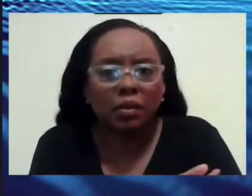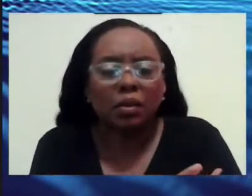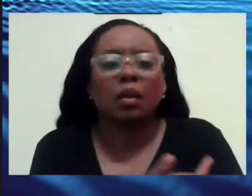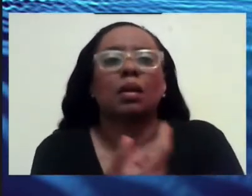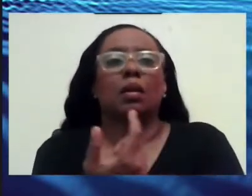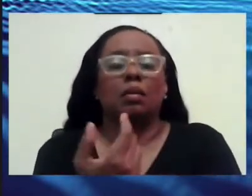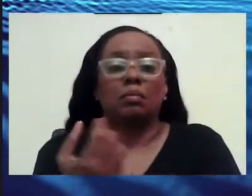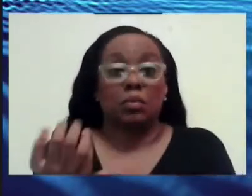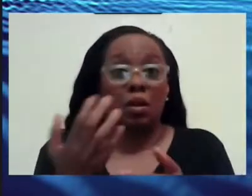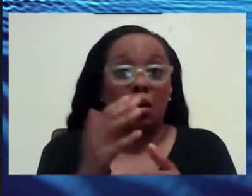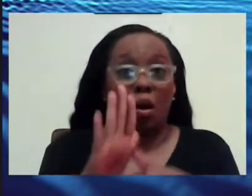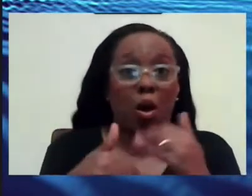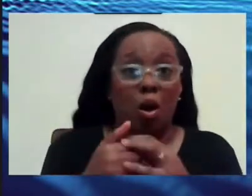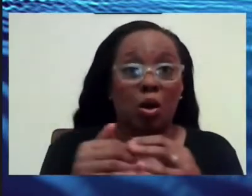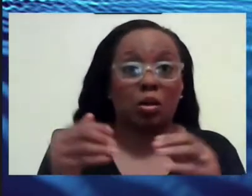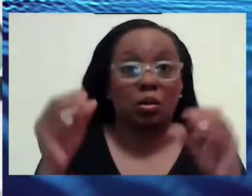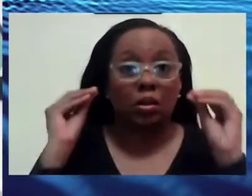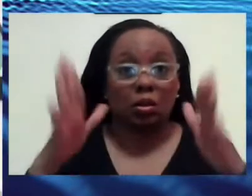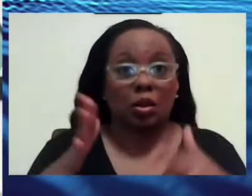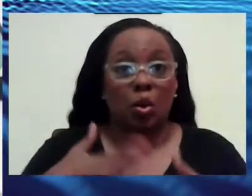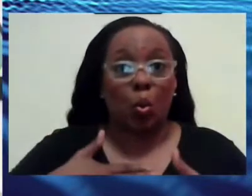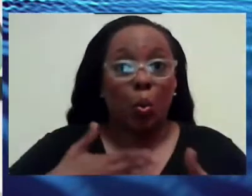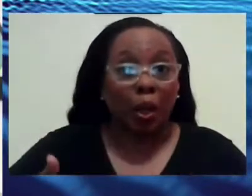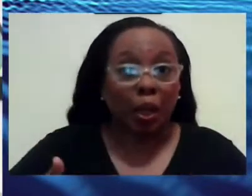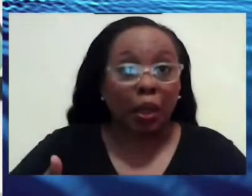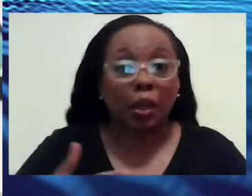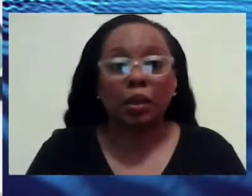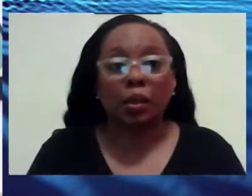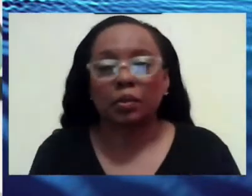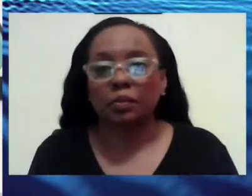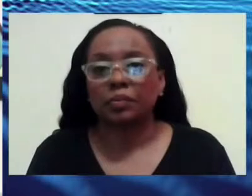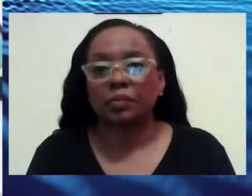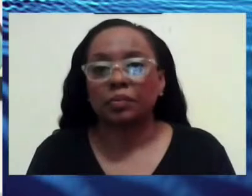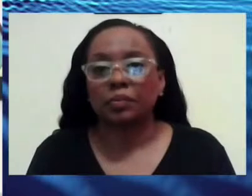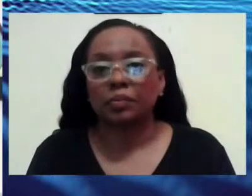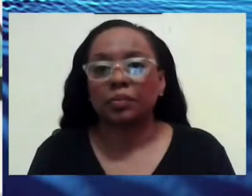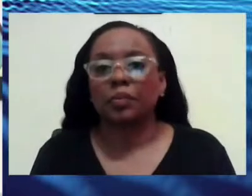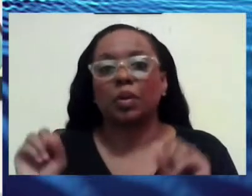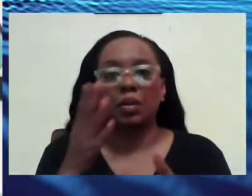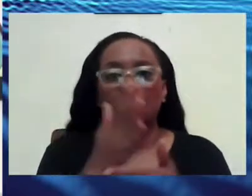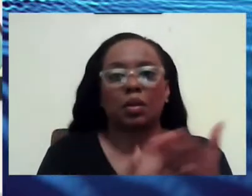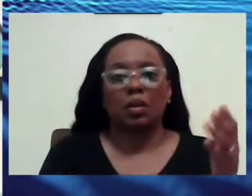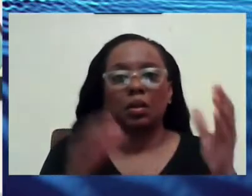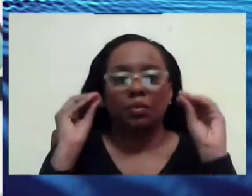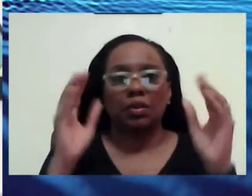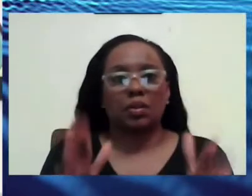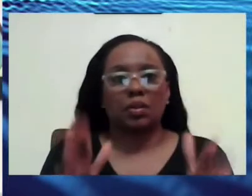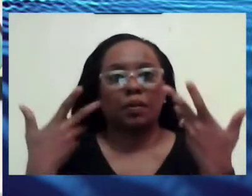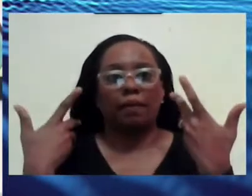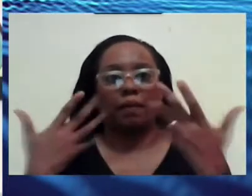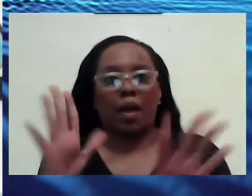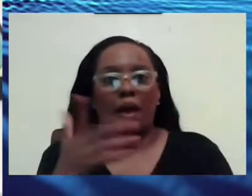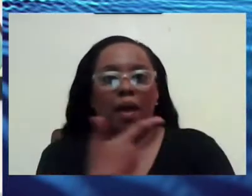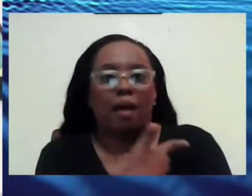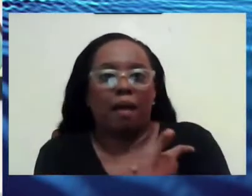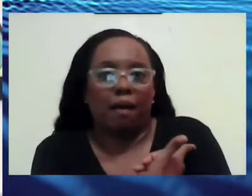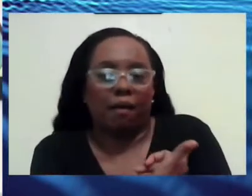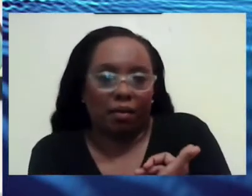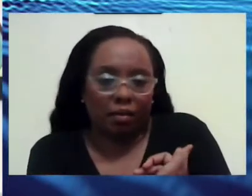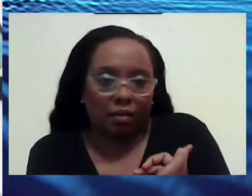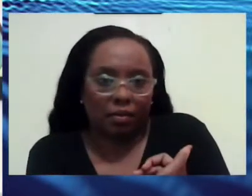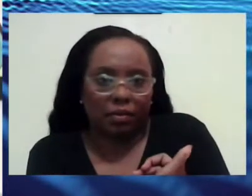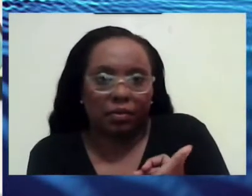versus disruption? Well, let me just tell you that some of the teachers already had been vaccinated before we started this